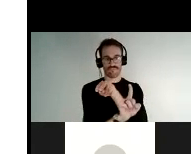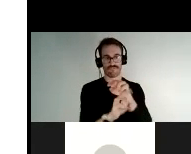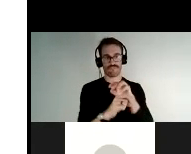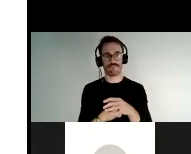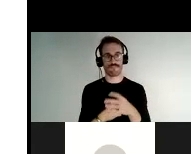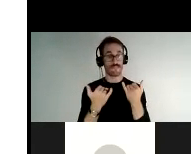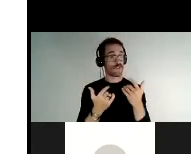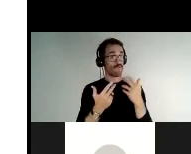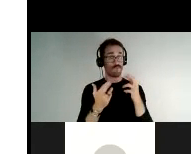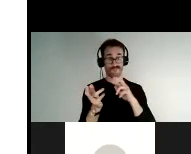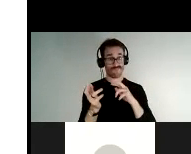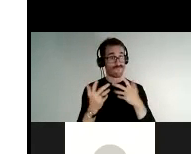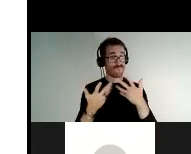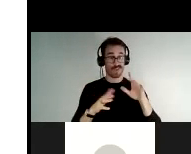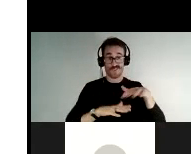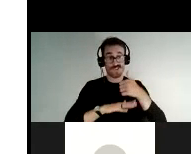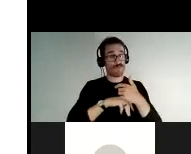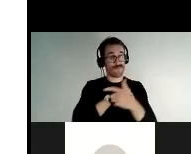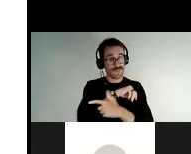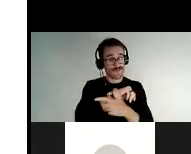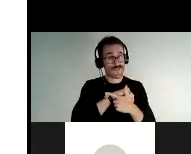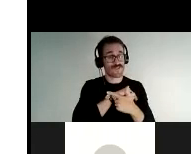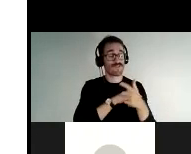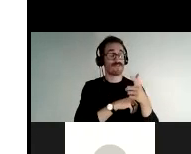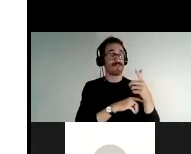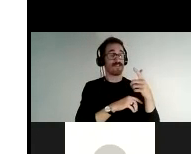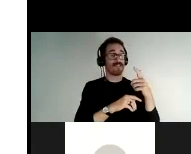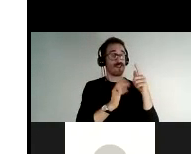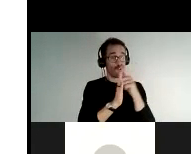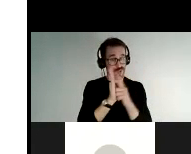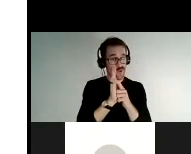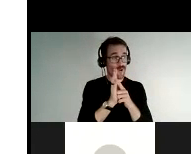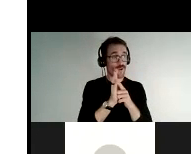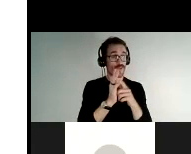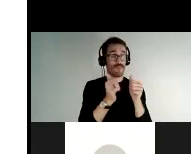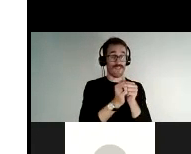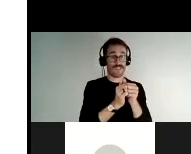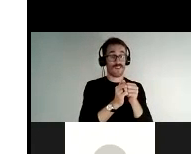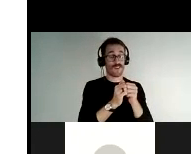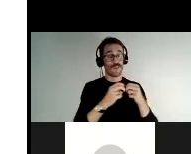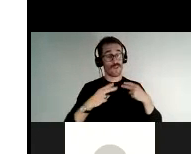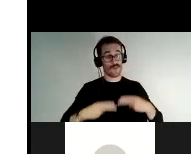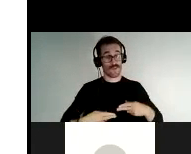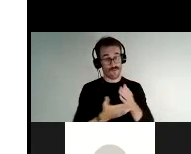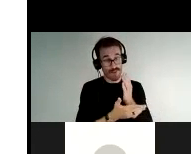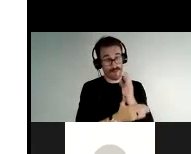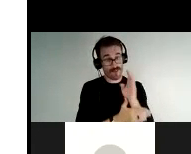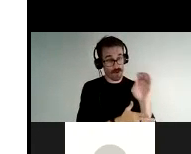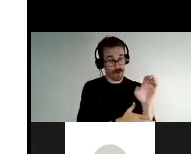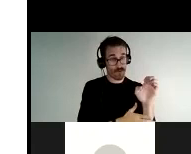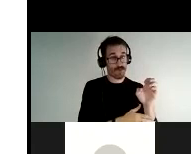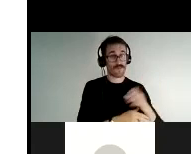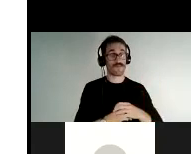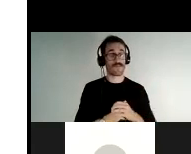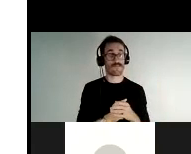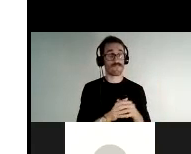have protections in the Ontario Human Rights Code and protections in the Charter of Rights and Freedoms nationally. We also have